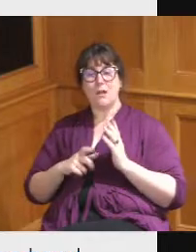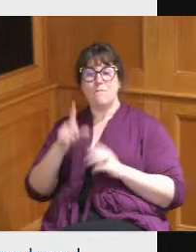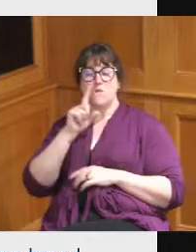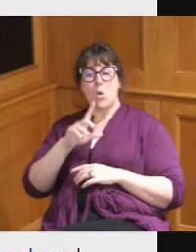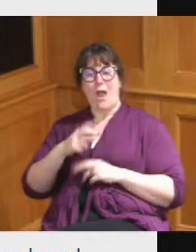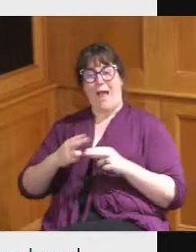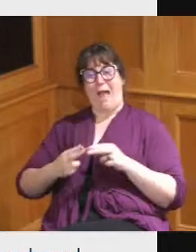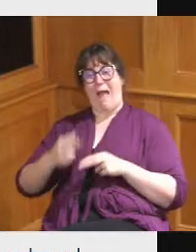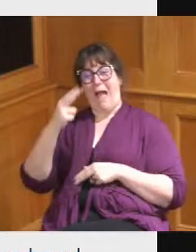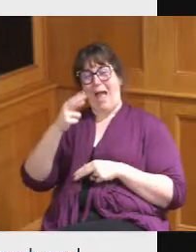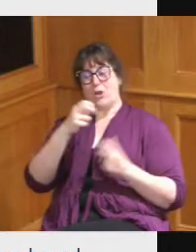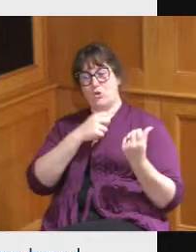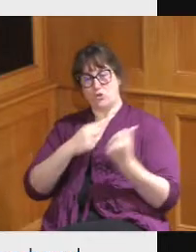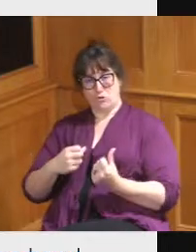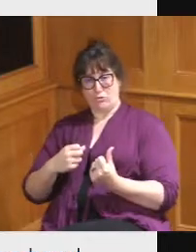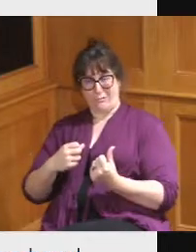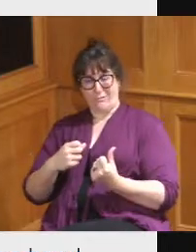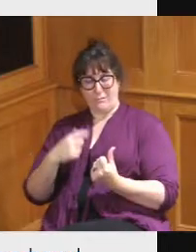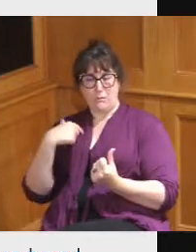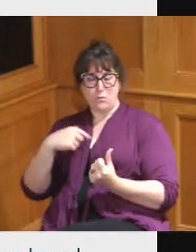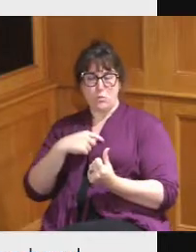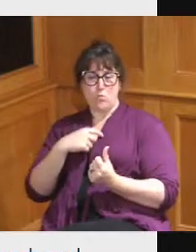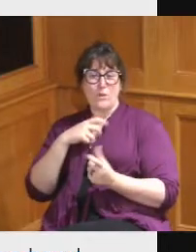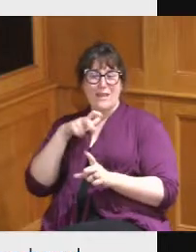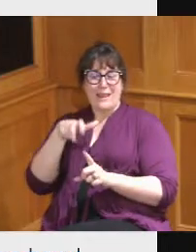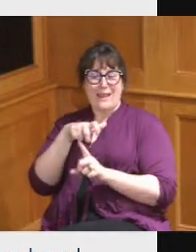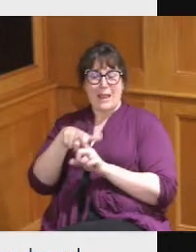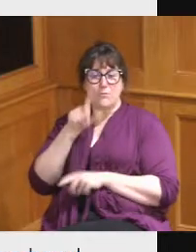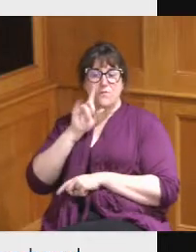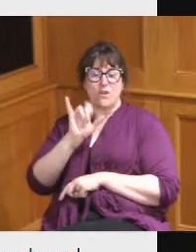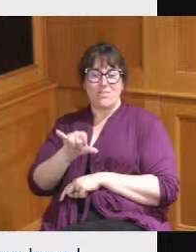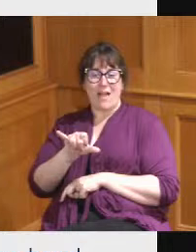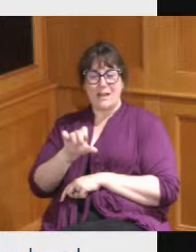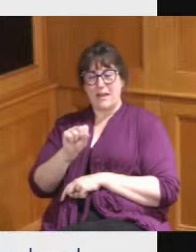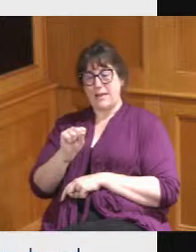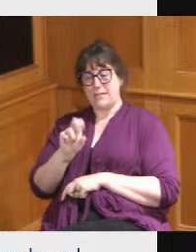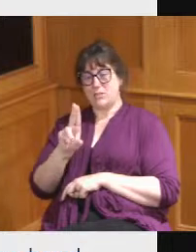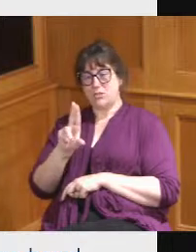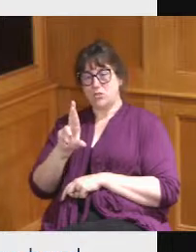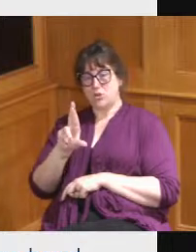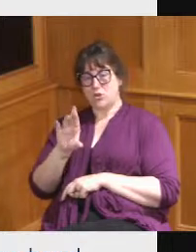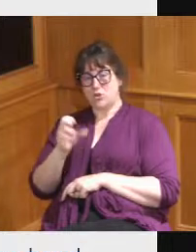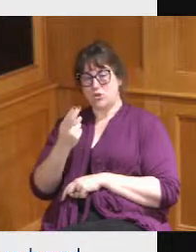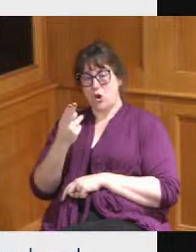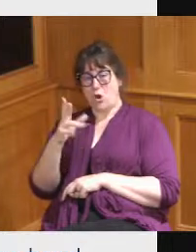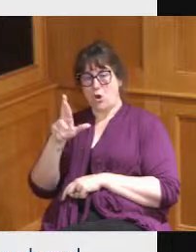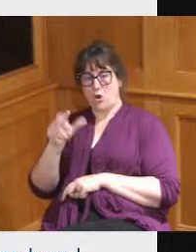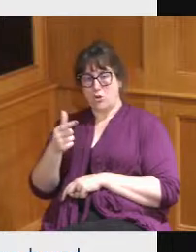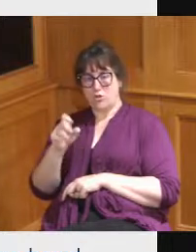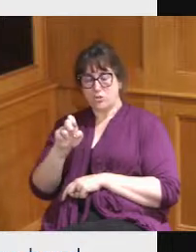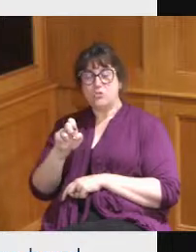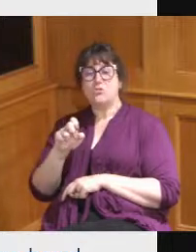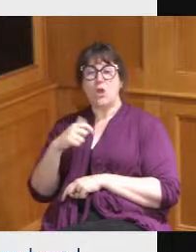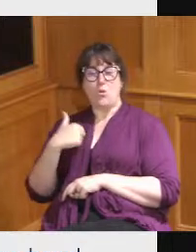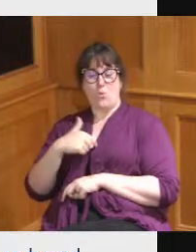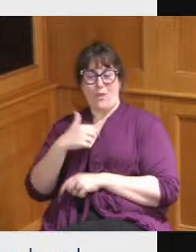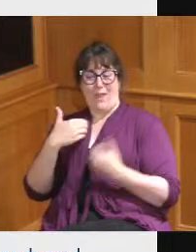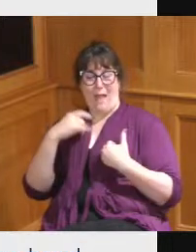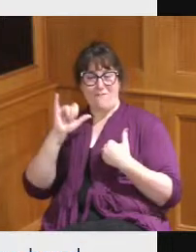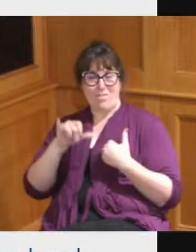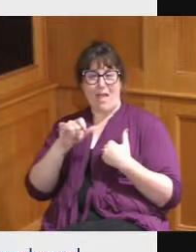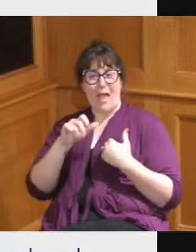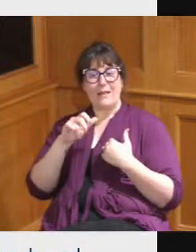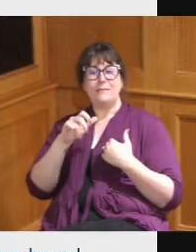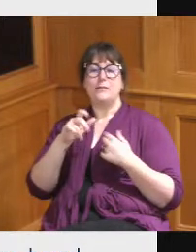discharges. Those are captured in a surcharge, and this is through our industrial program where we inspect facilities